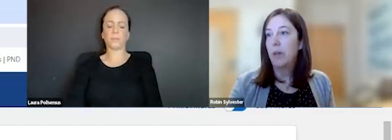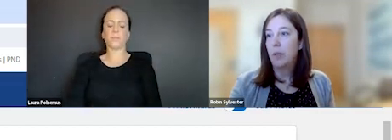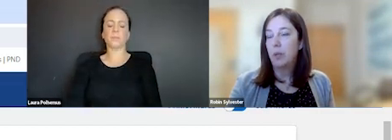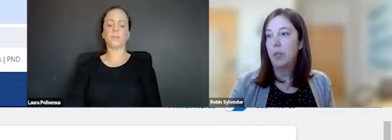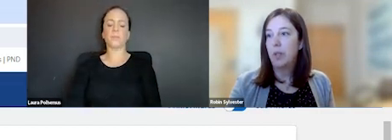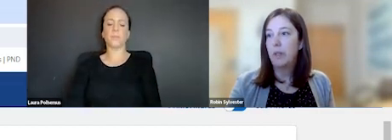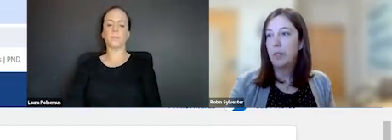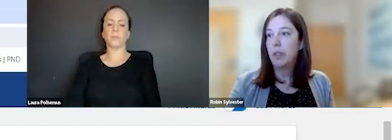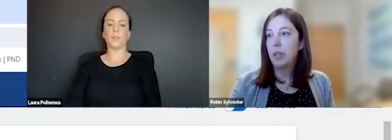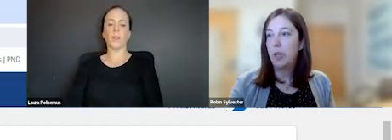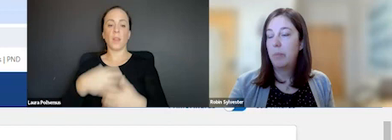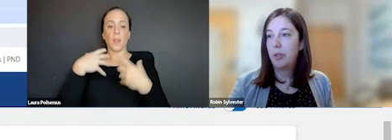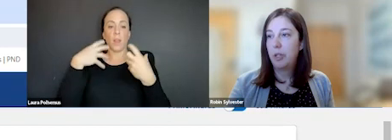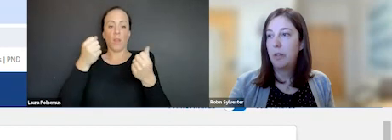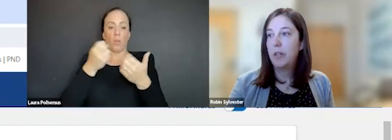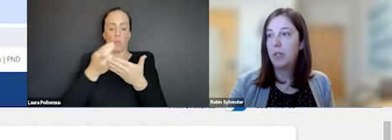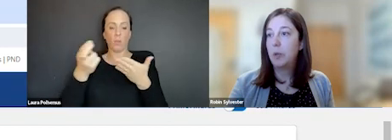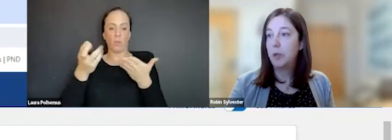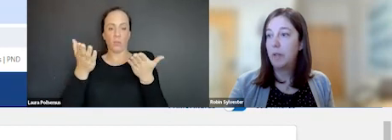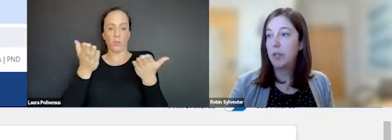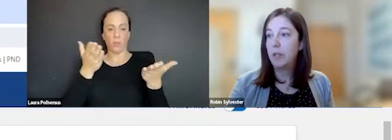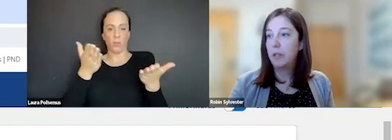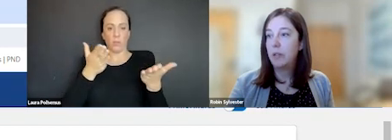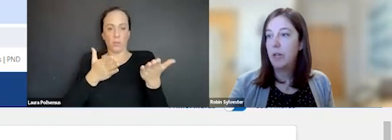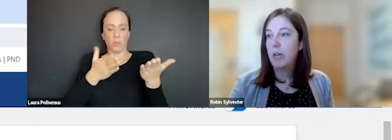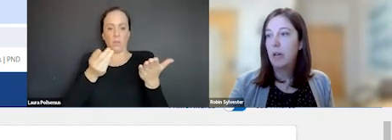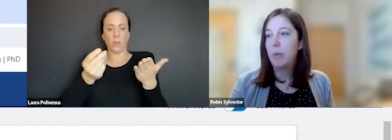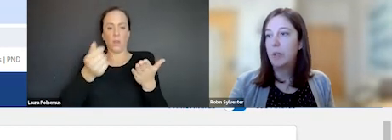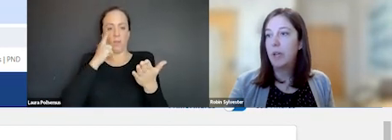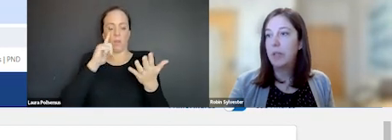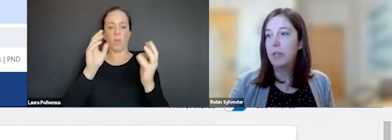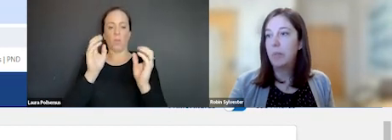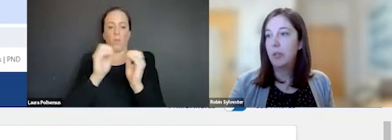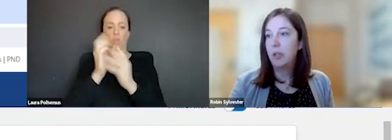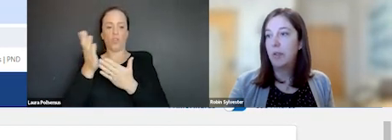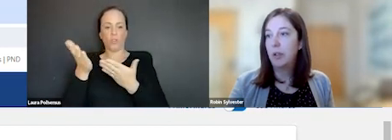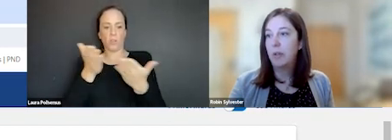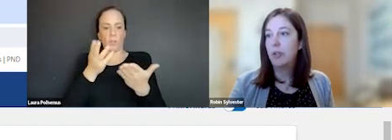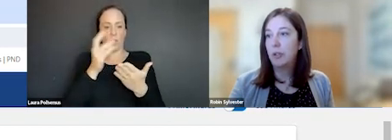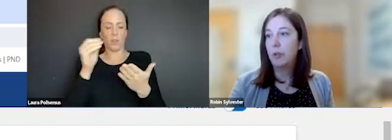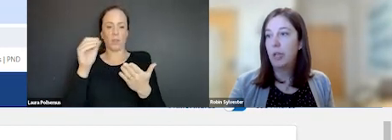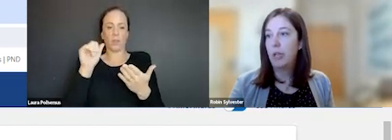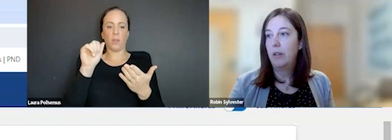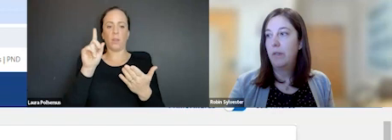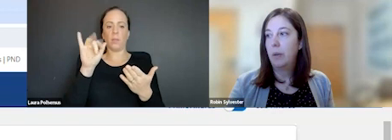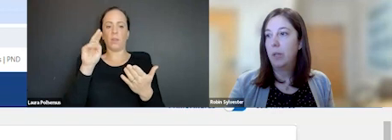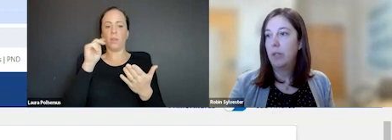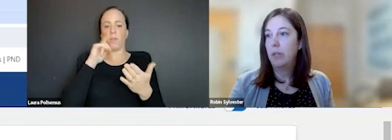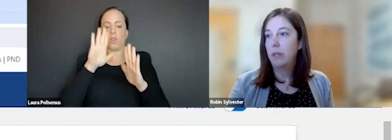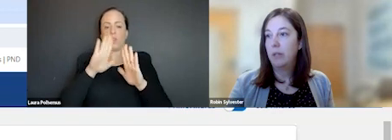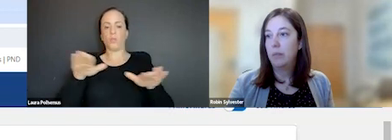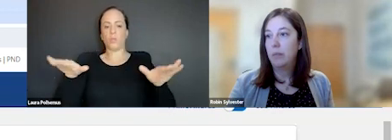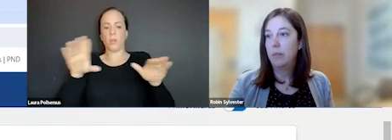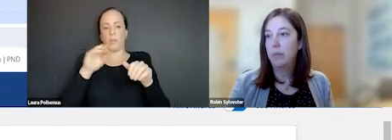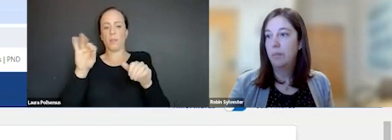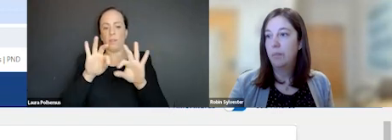The Health Resources and Services Administration funds more service, as well as the Administration for Children and